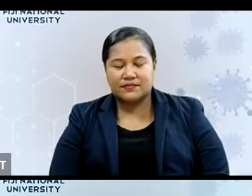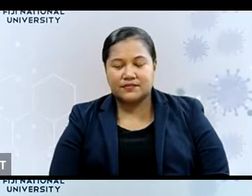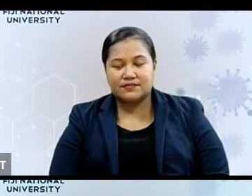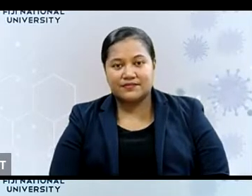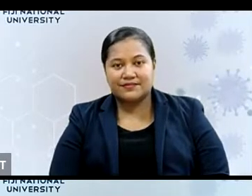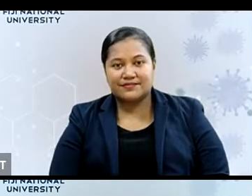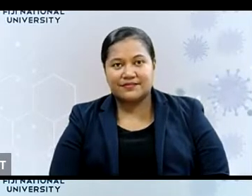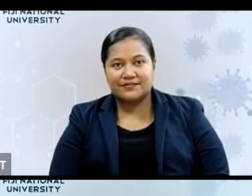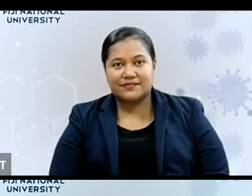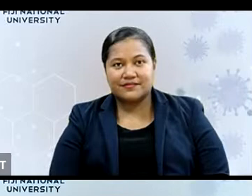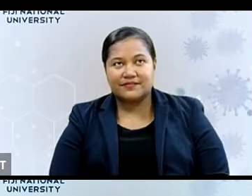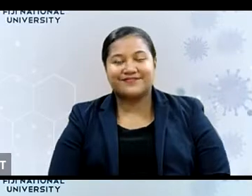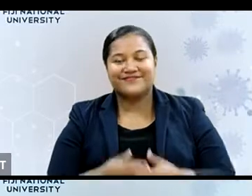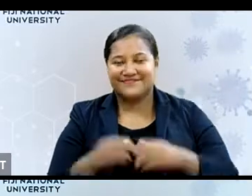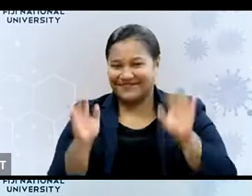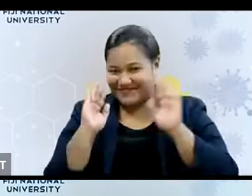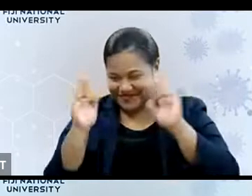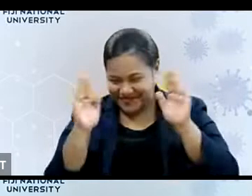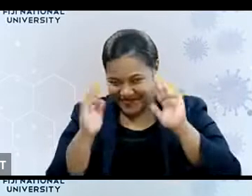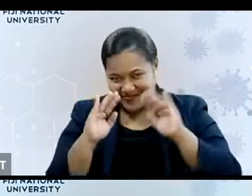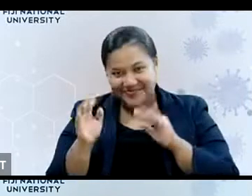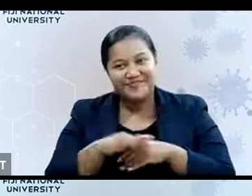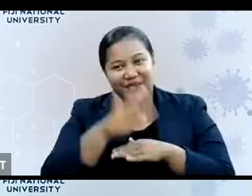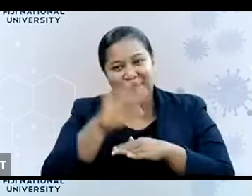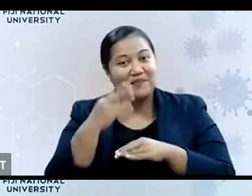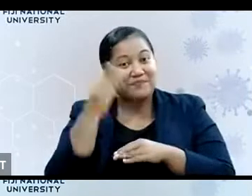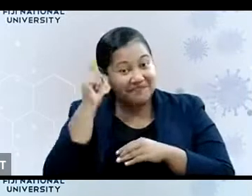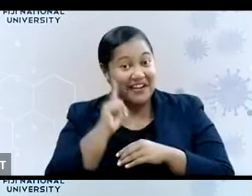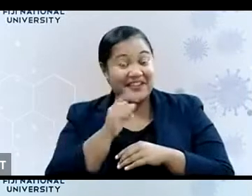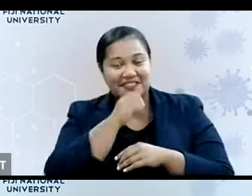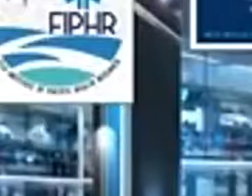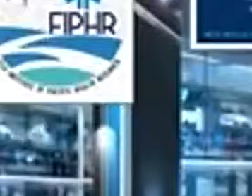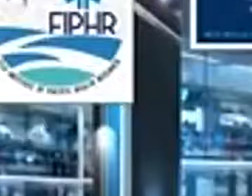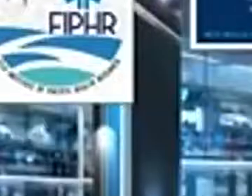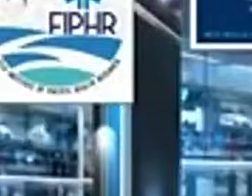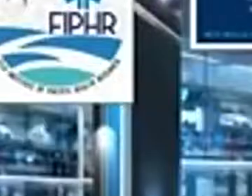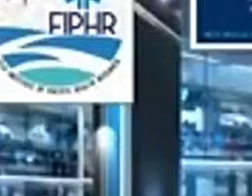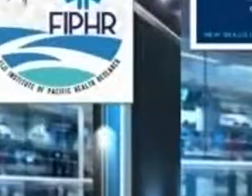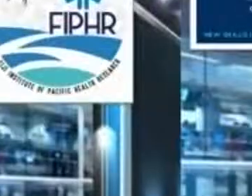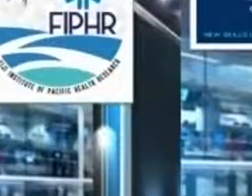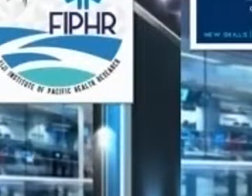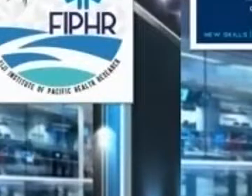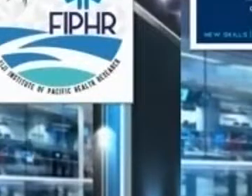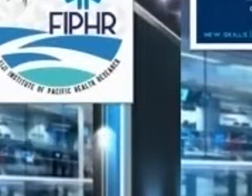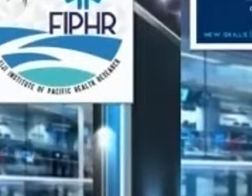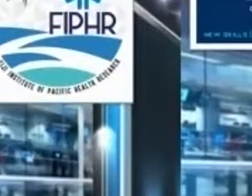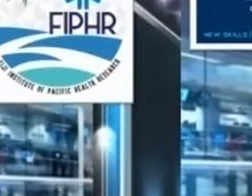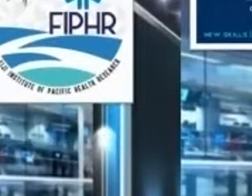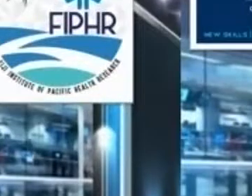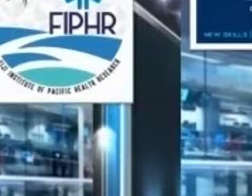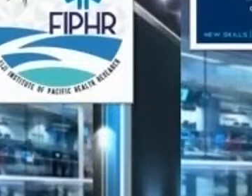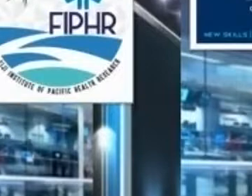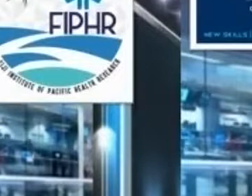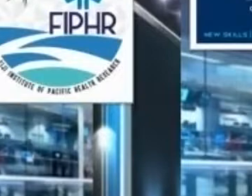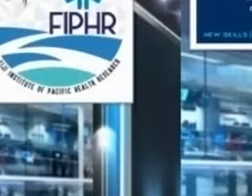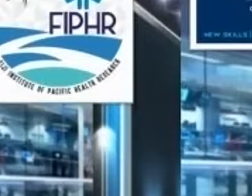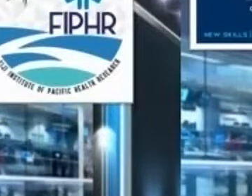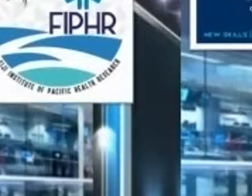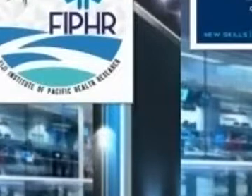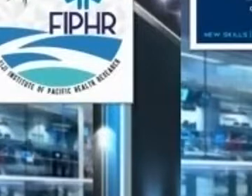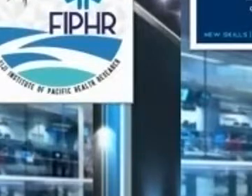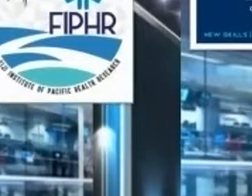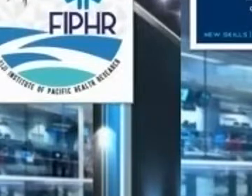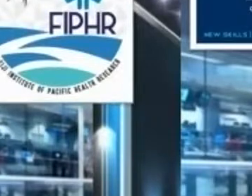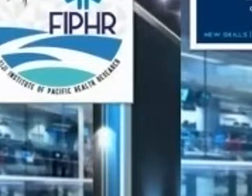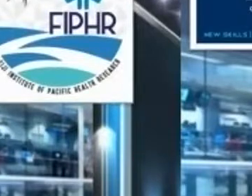Okay, greetings again, Bulavanaka, ladies and gentlemen, and a warm welcome to today's panel discussion, Explain the